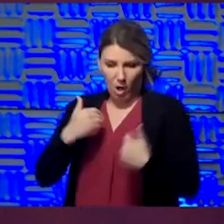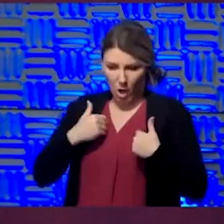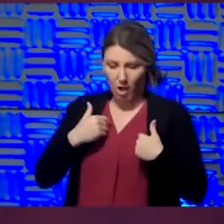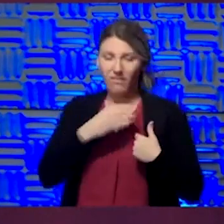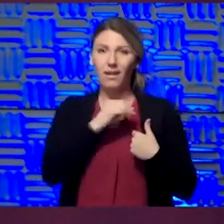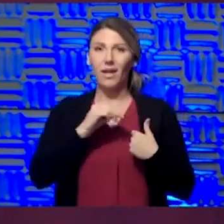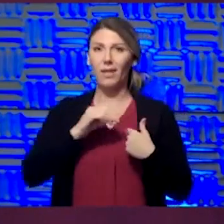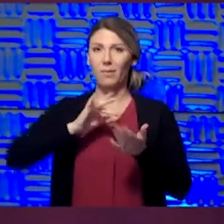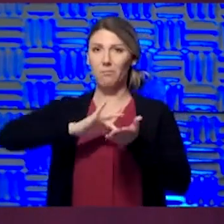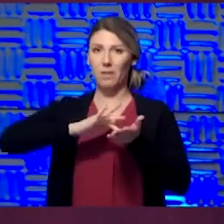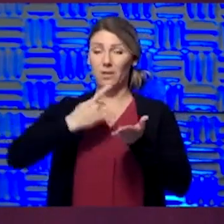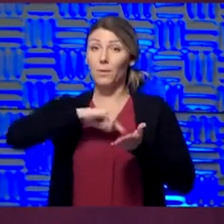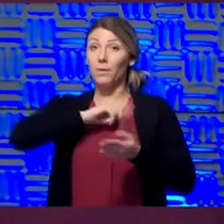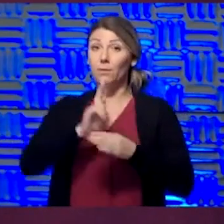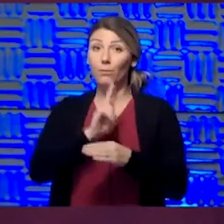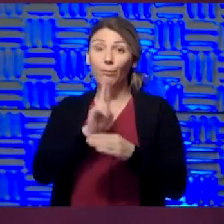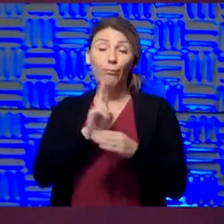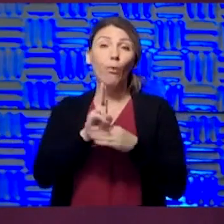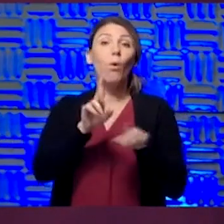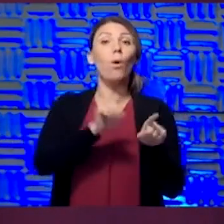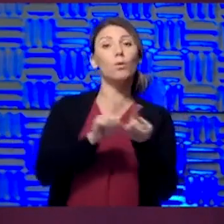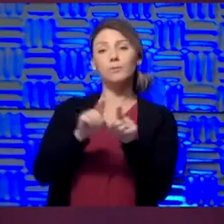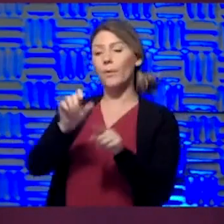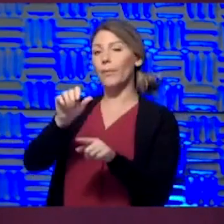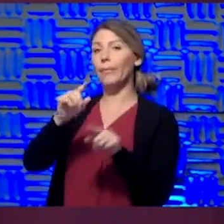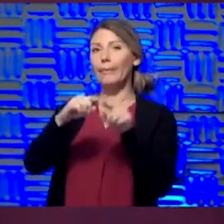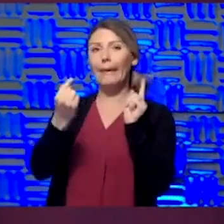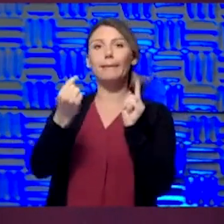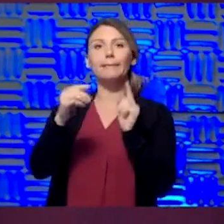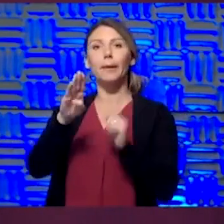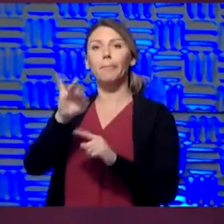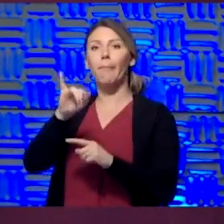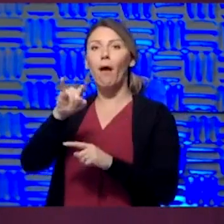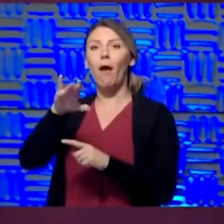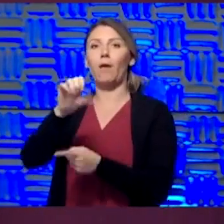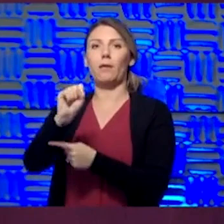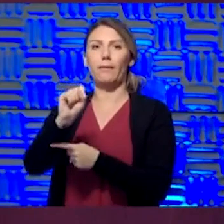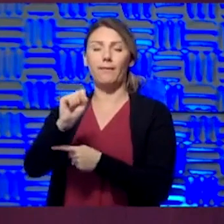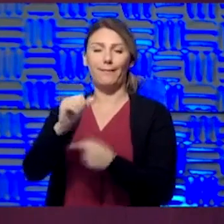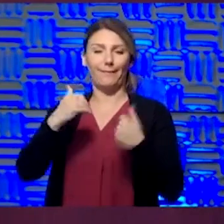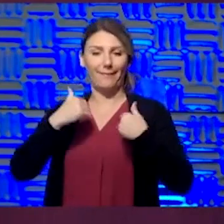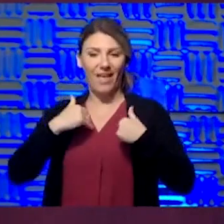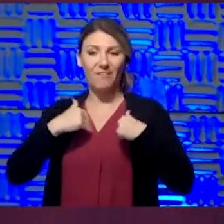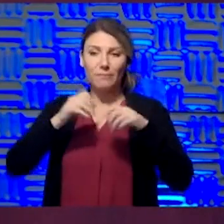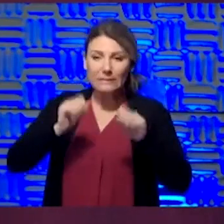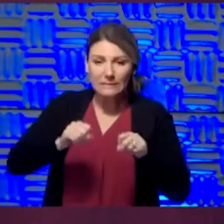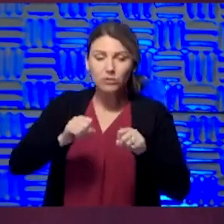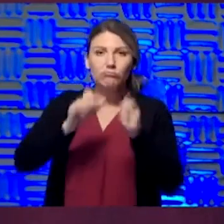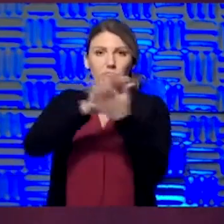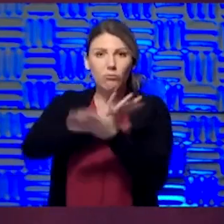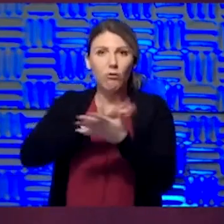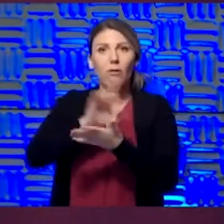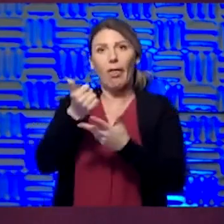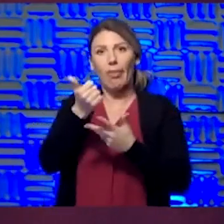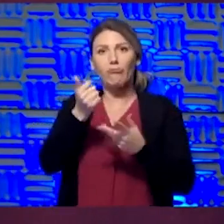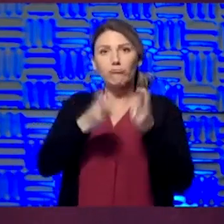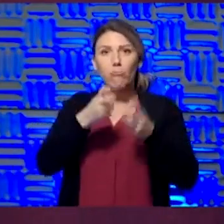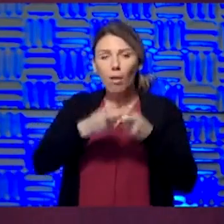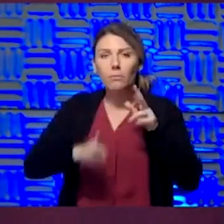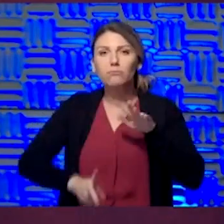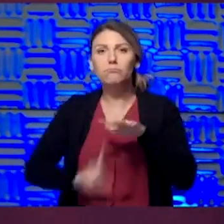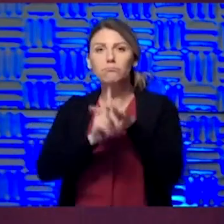having to use. Some of the antibiotics have potential to cause arrhythmias. We watch for those very carefully.